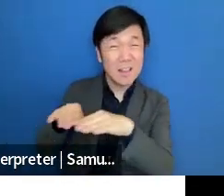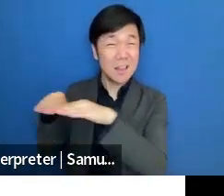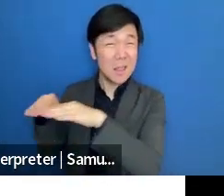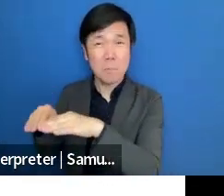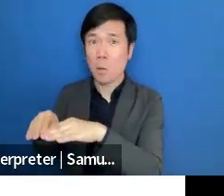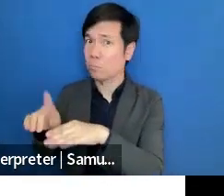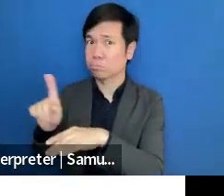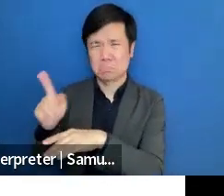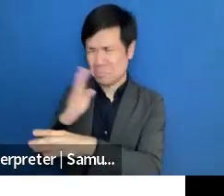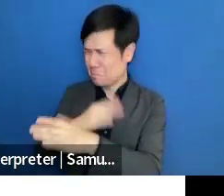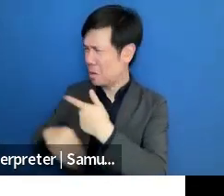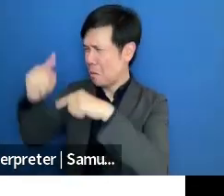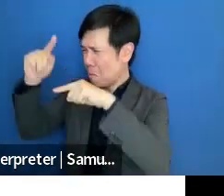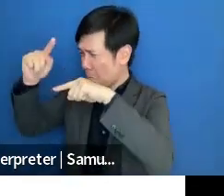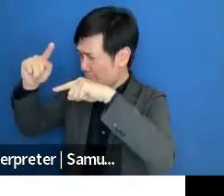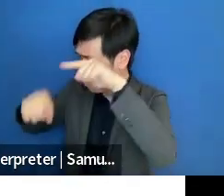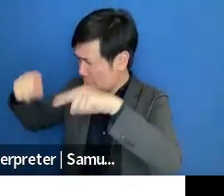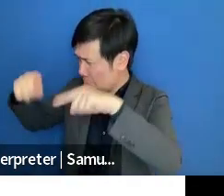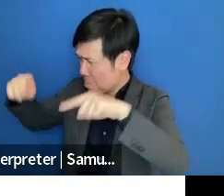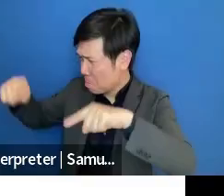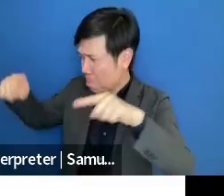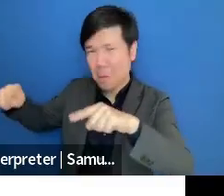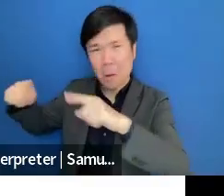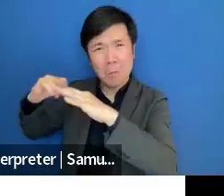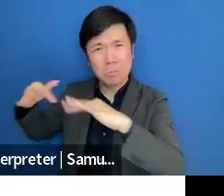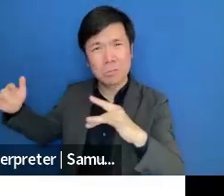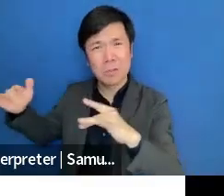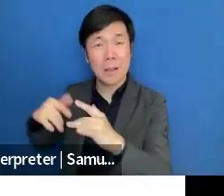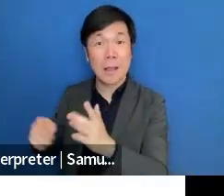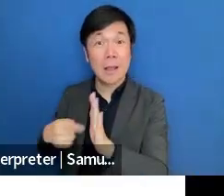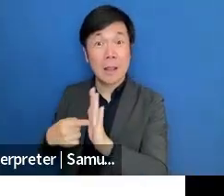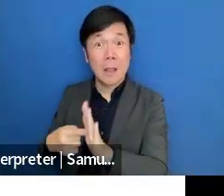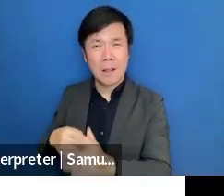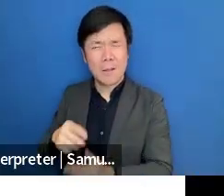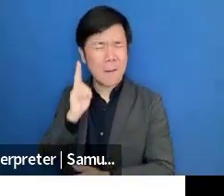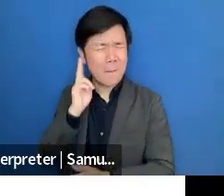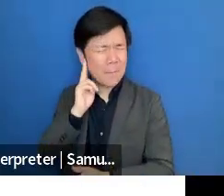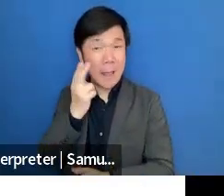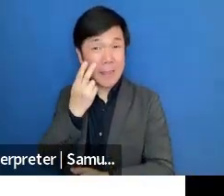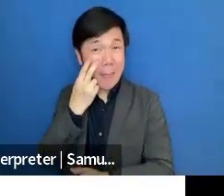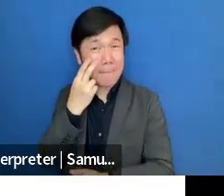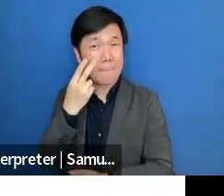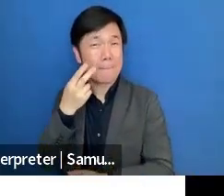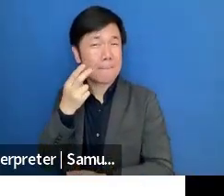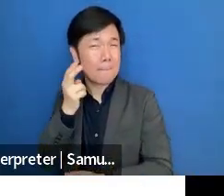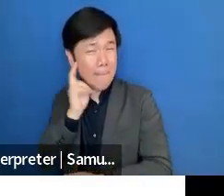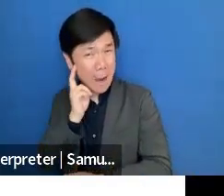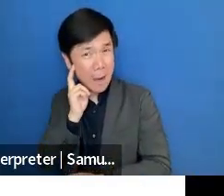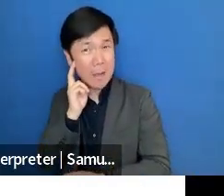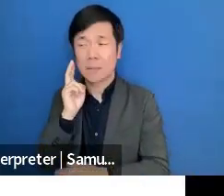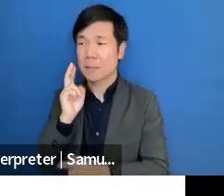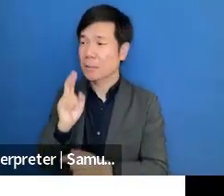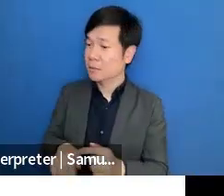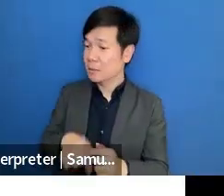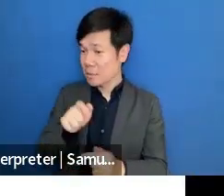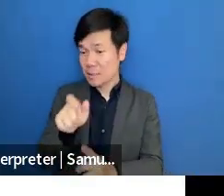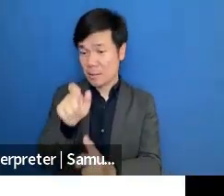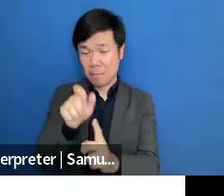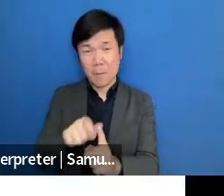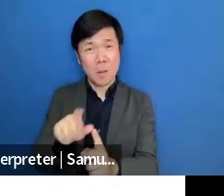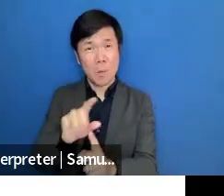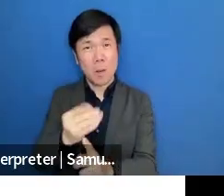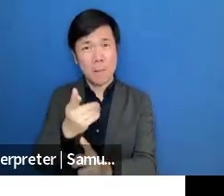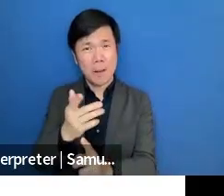no one solution. A woman who is both visually and hearing impaired does not have the same needs as a woman who has a